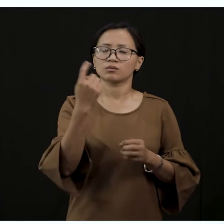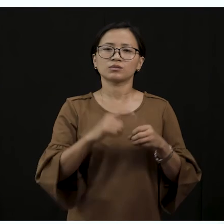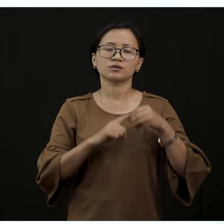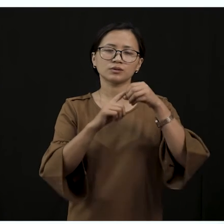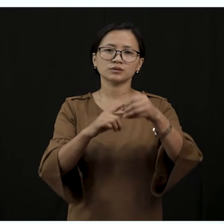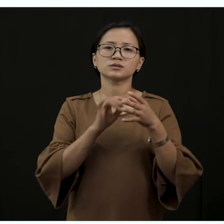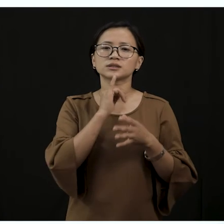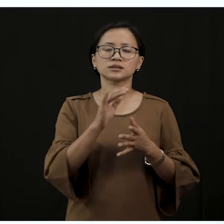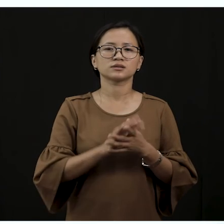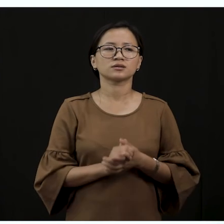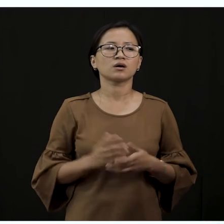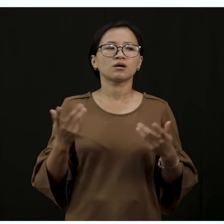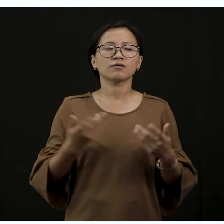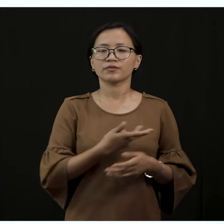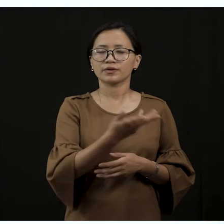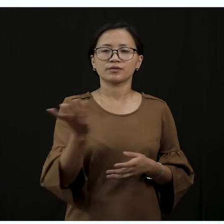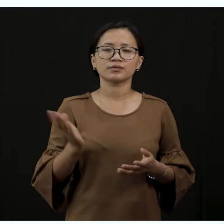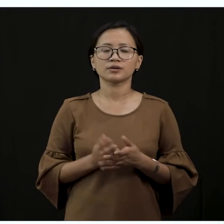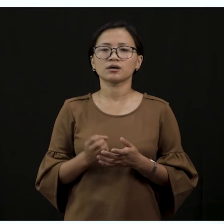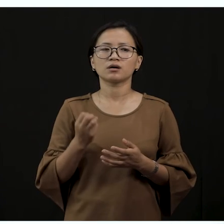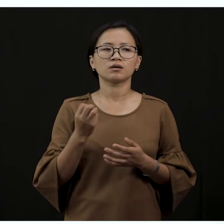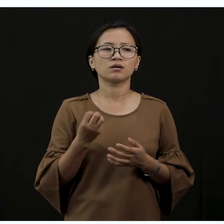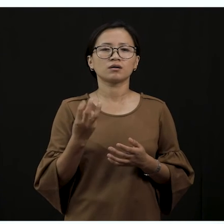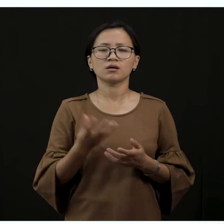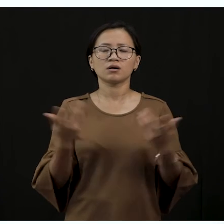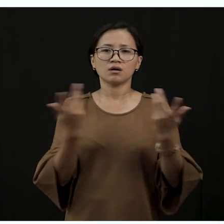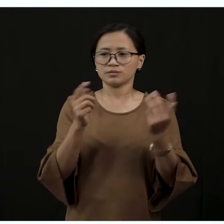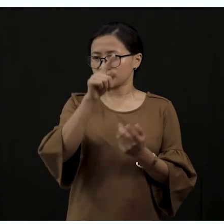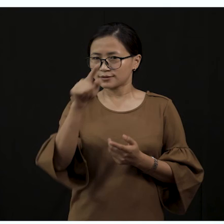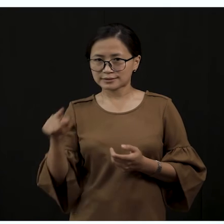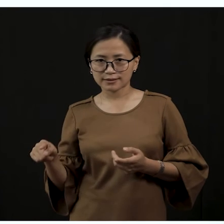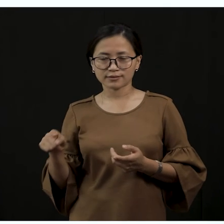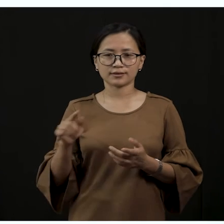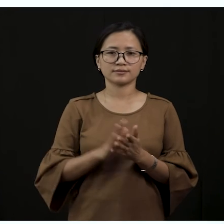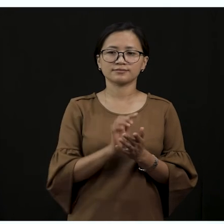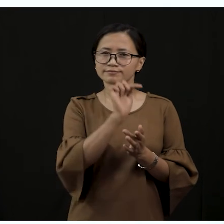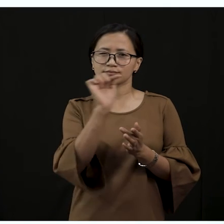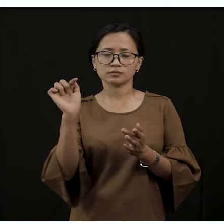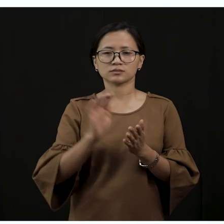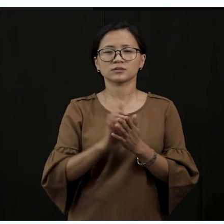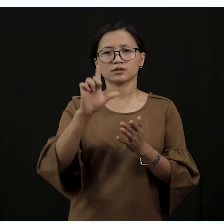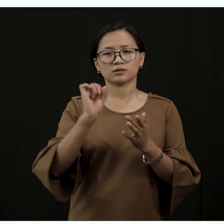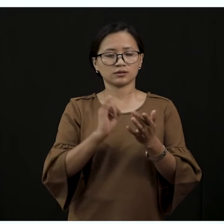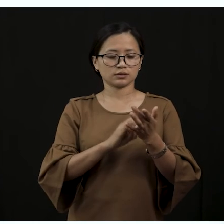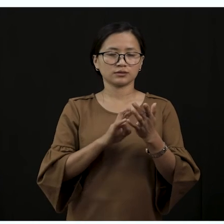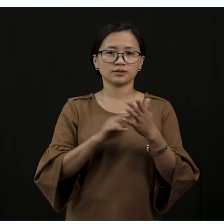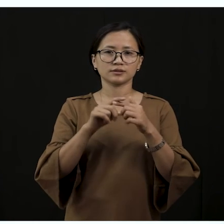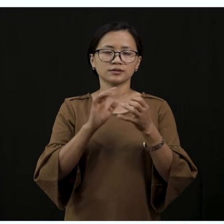question is here. There are how many slanting lines? Slanting lines